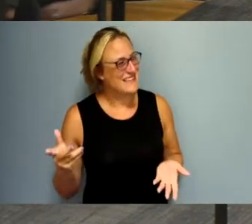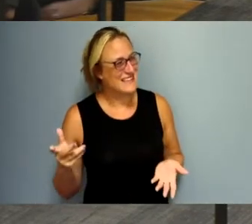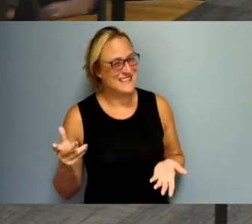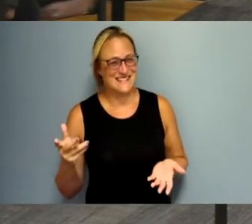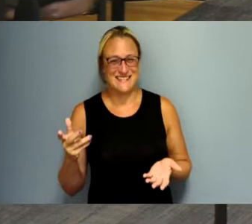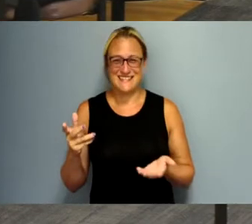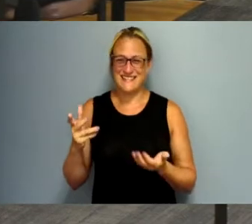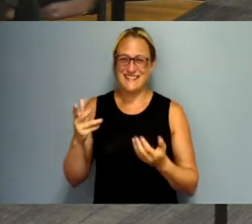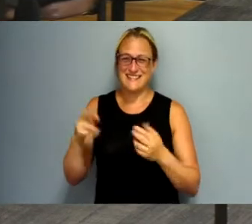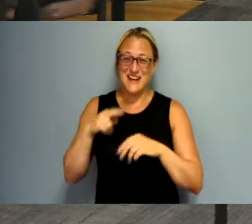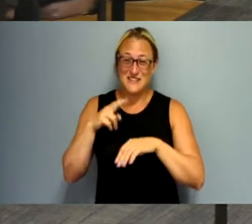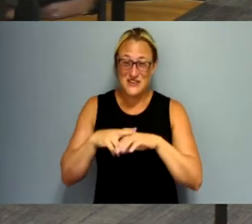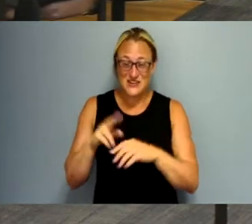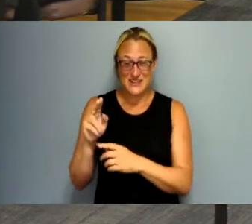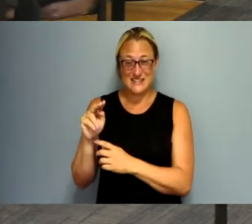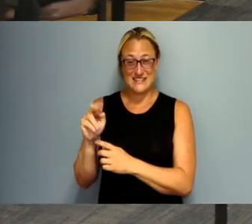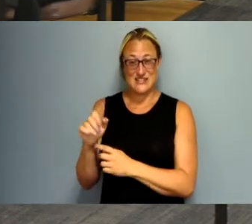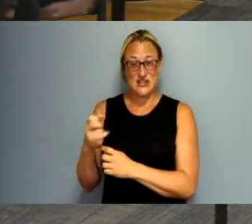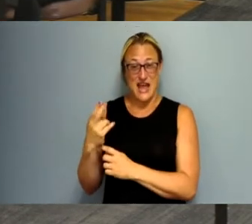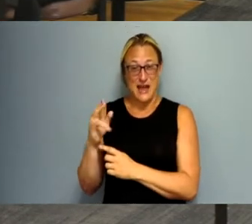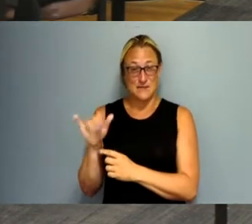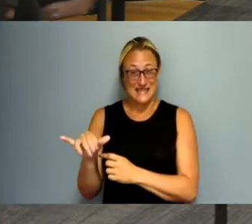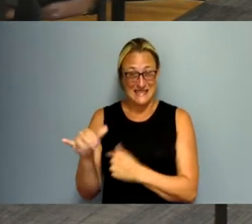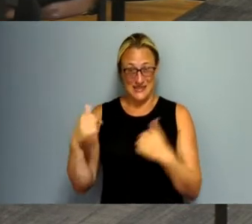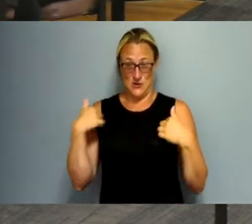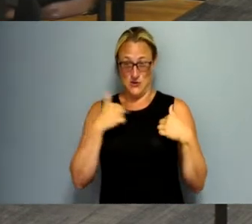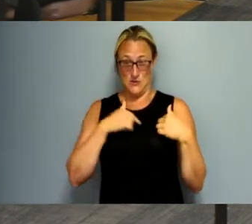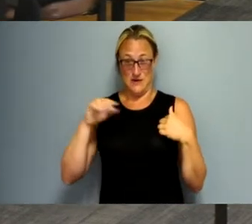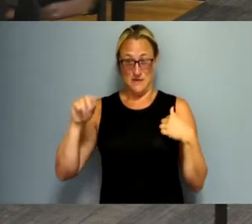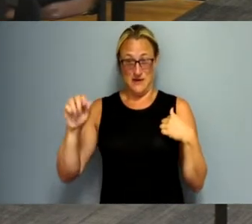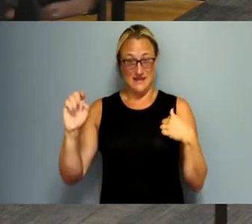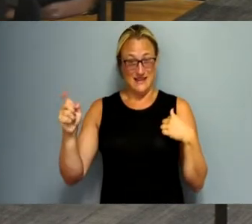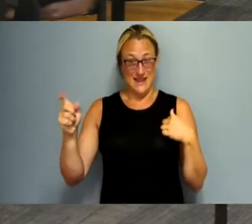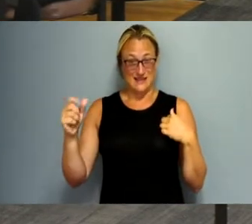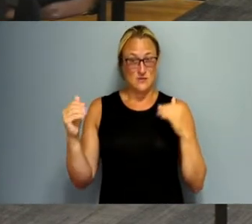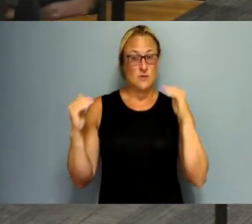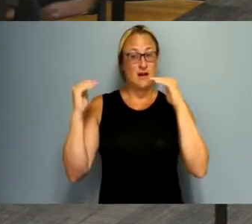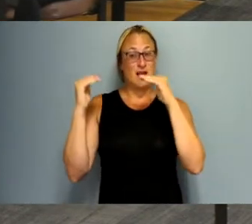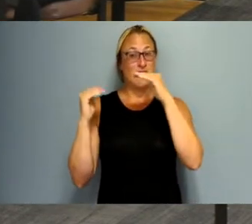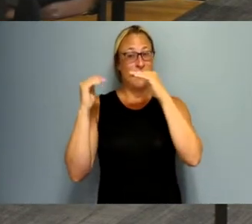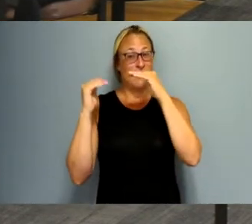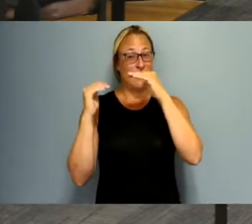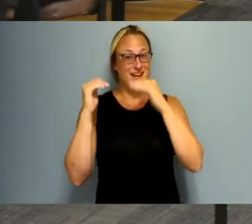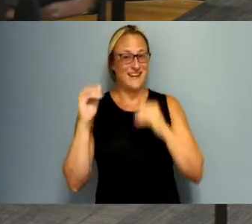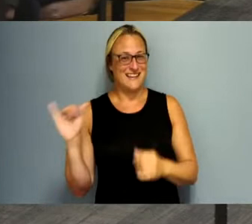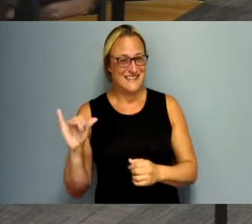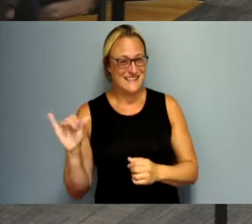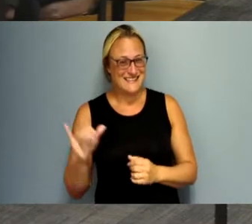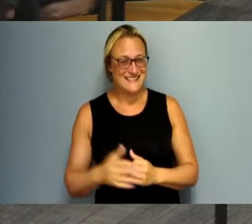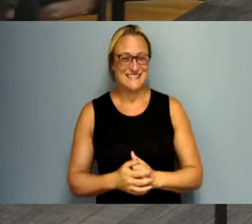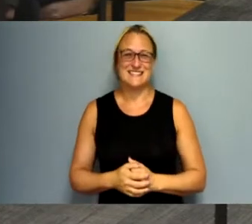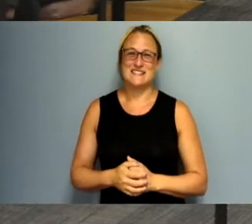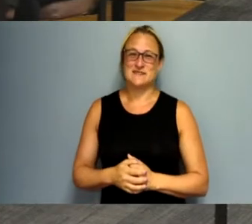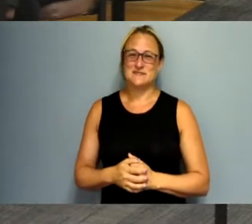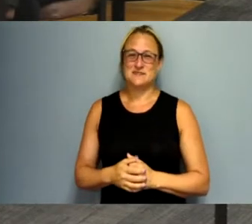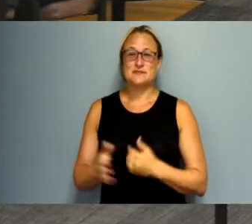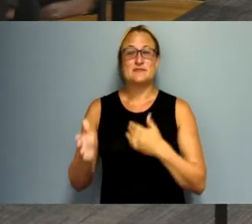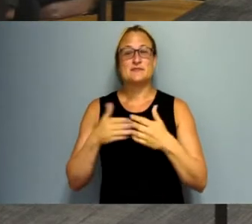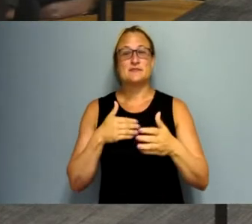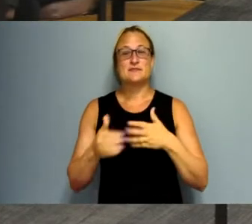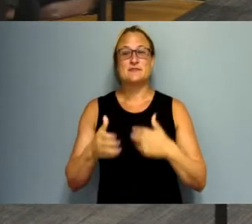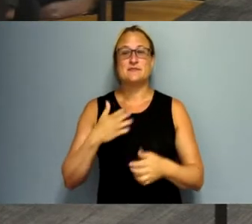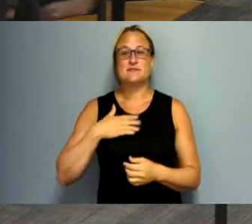Chamonix, where Diane and I pay our taxes, we're right up there. My questions for you